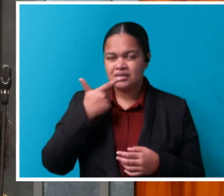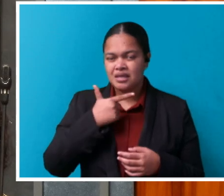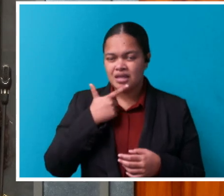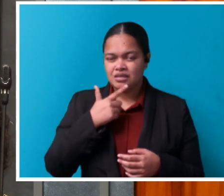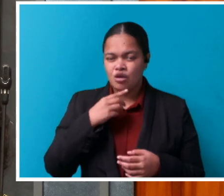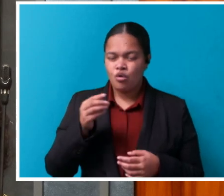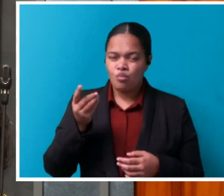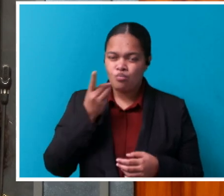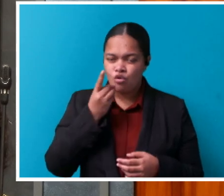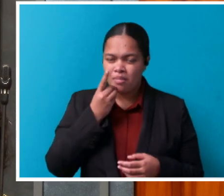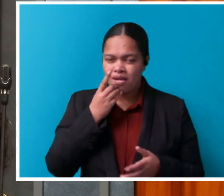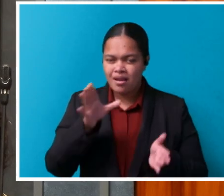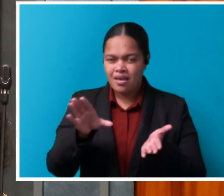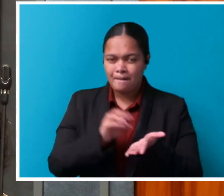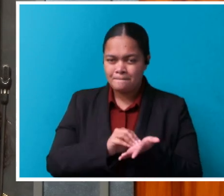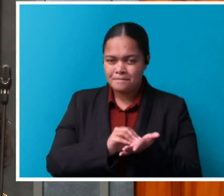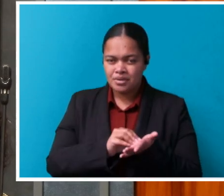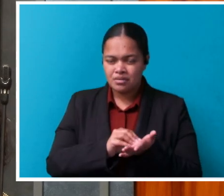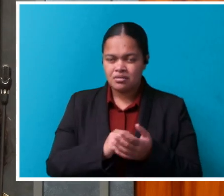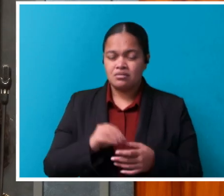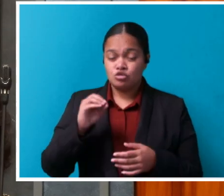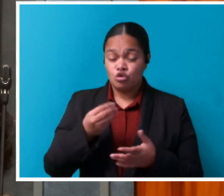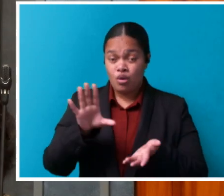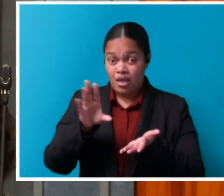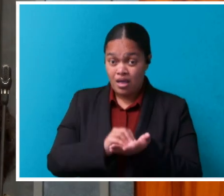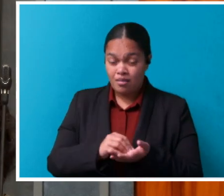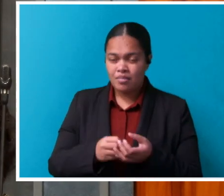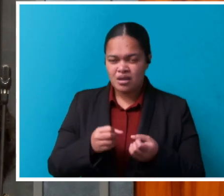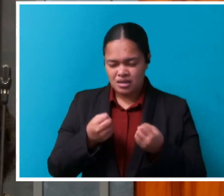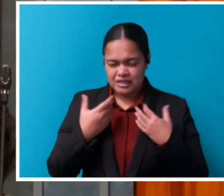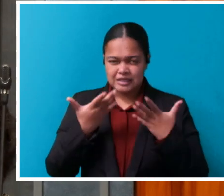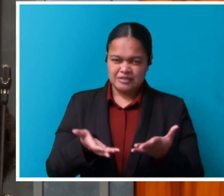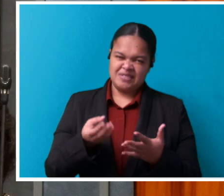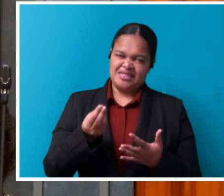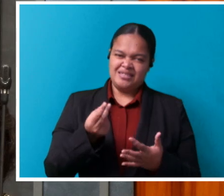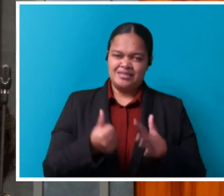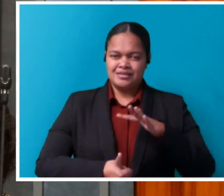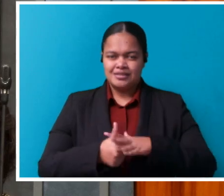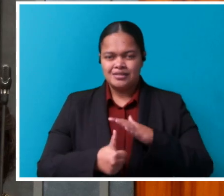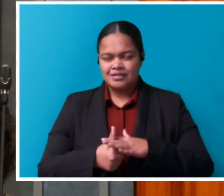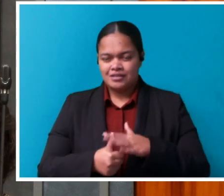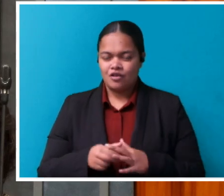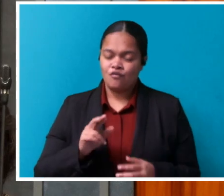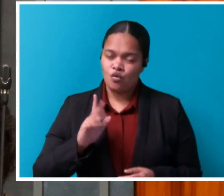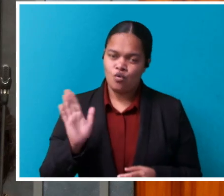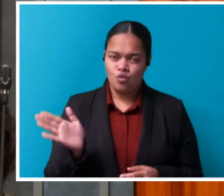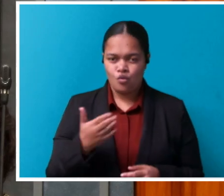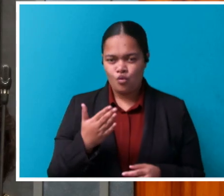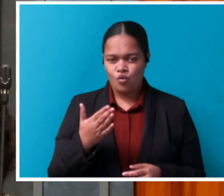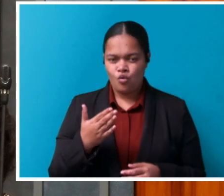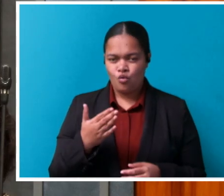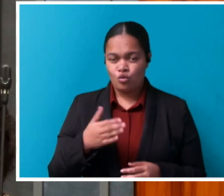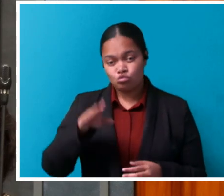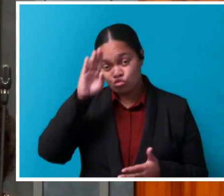10th April 2025. This app provides a comprehensive one-stop solution for all sponsored students'